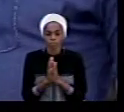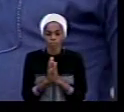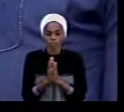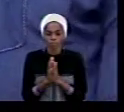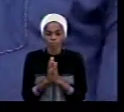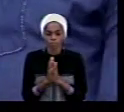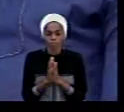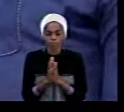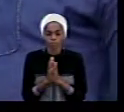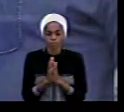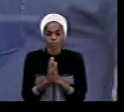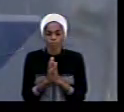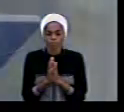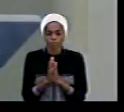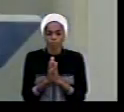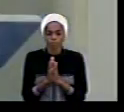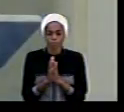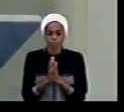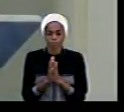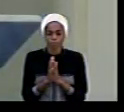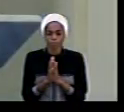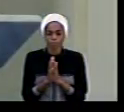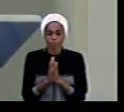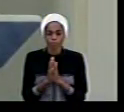Oops, please